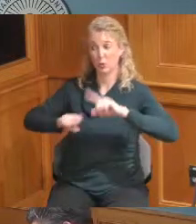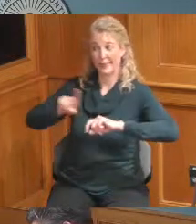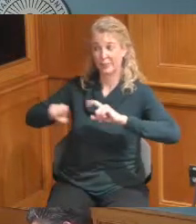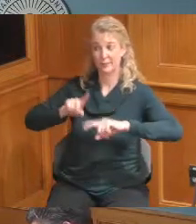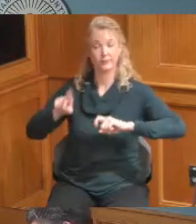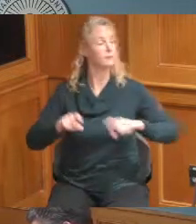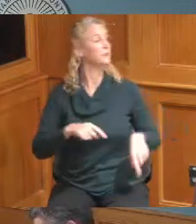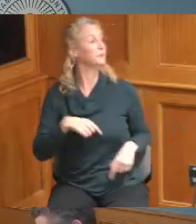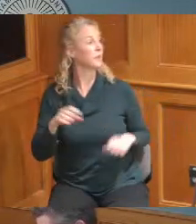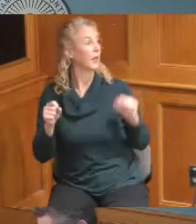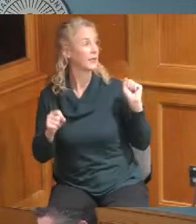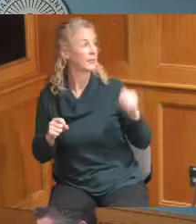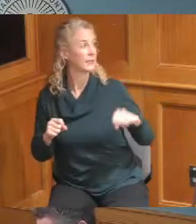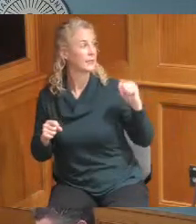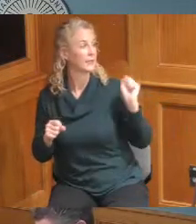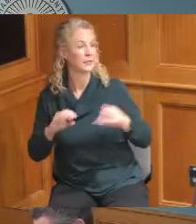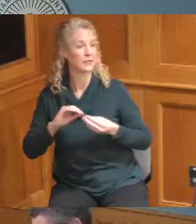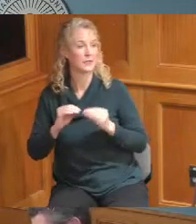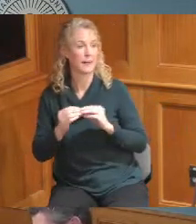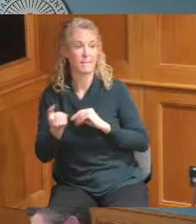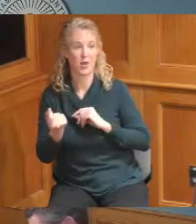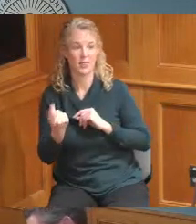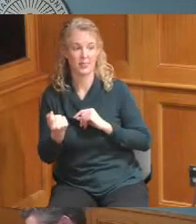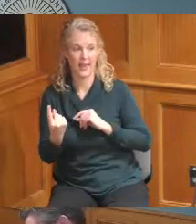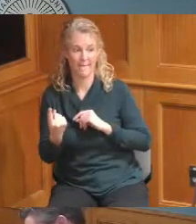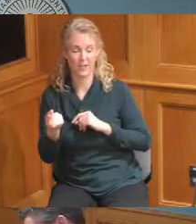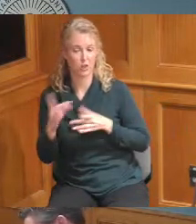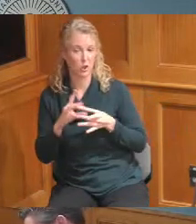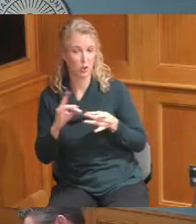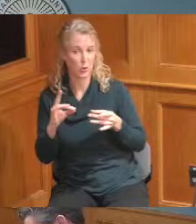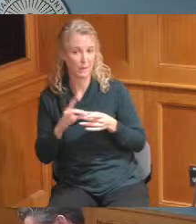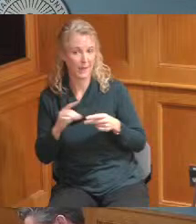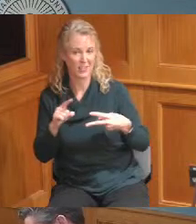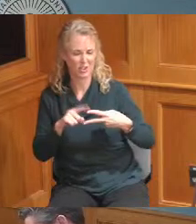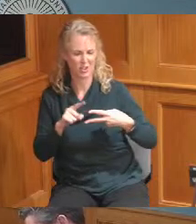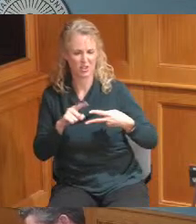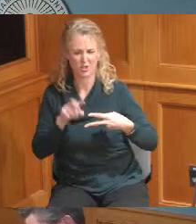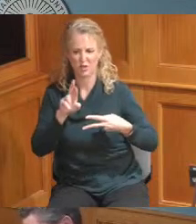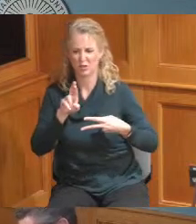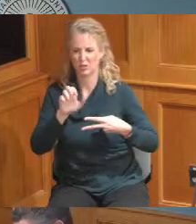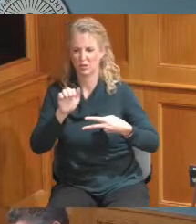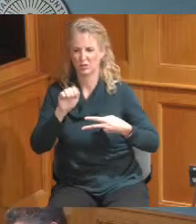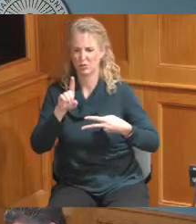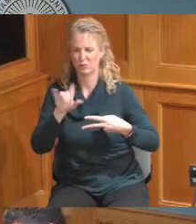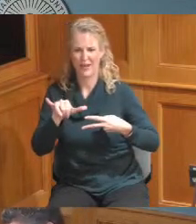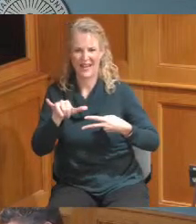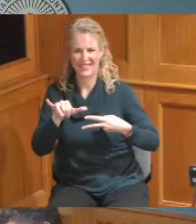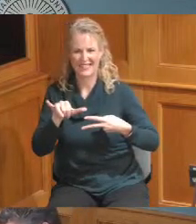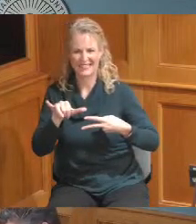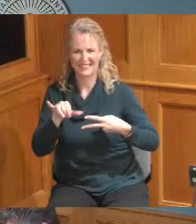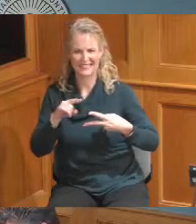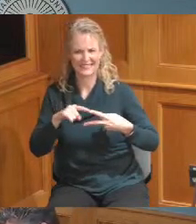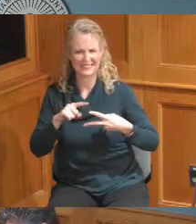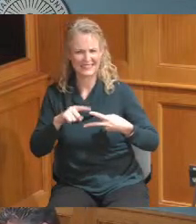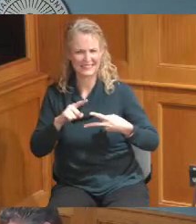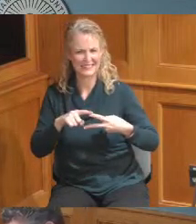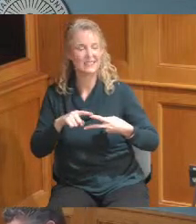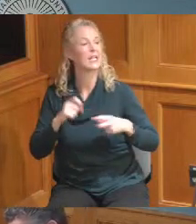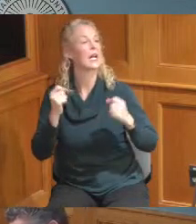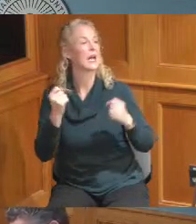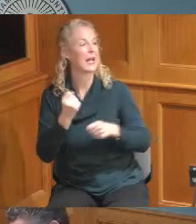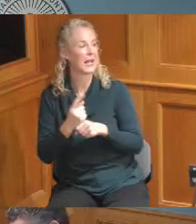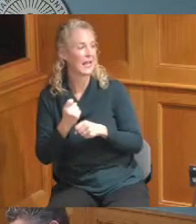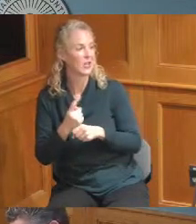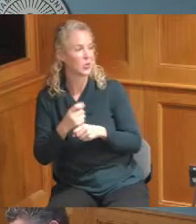or questions? Yes, item 11, you said it includes Ready, some money that we're giving to Ready, correct? That's the